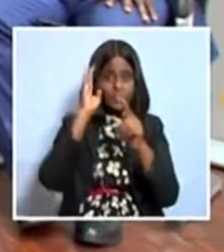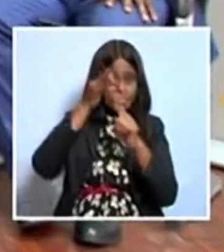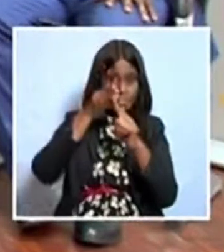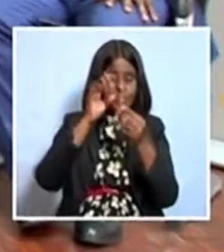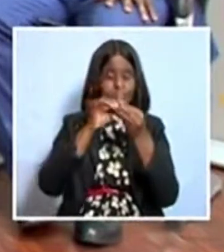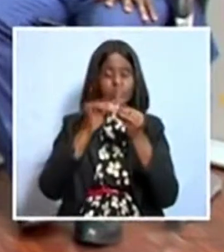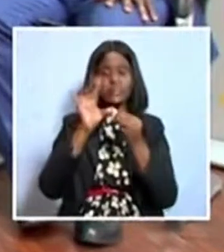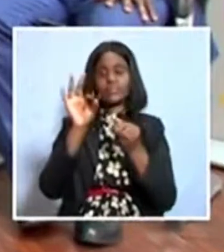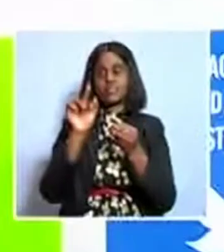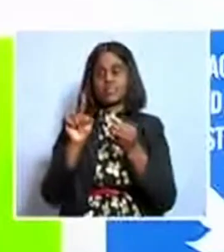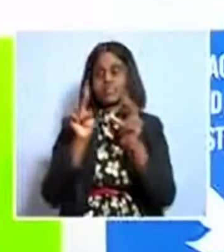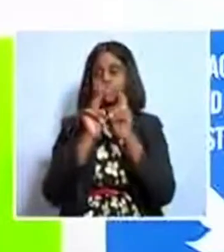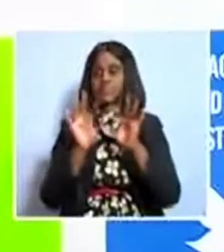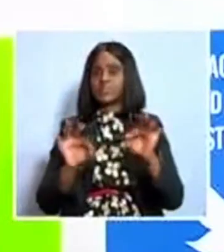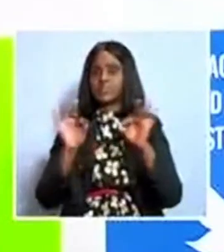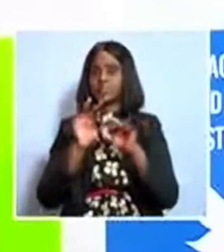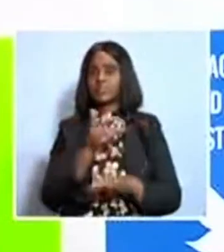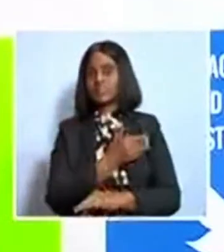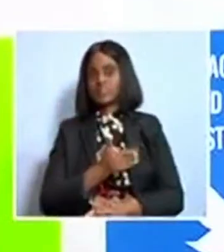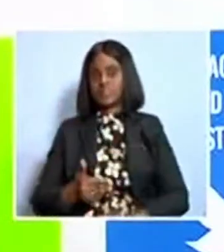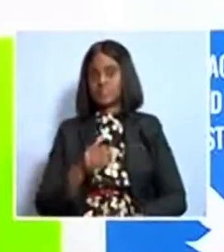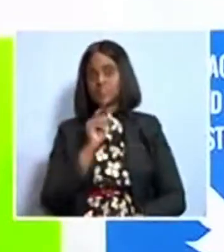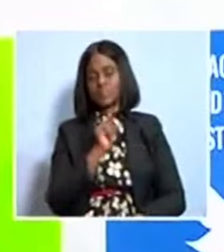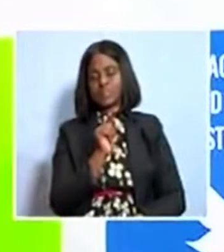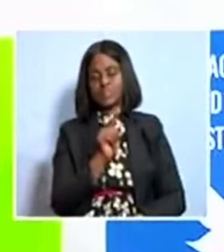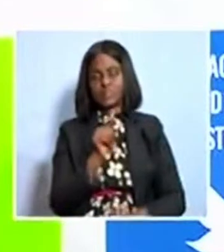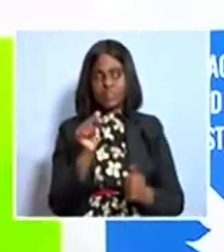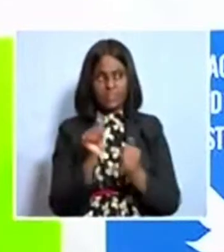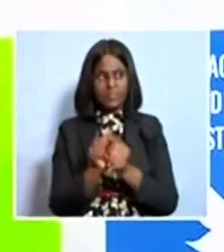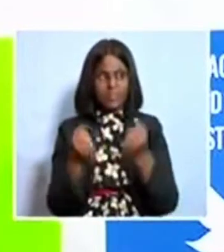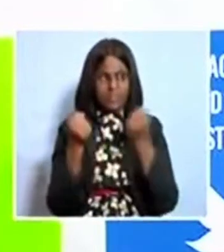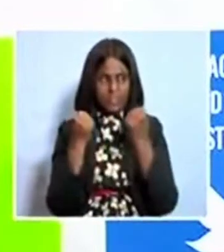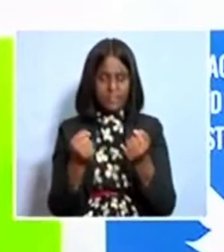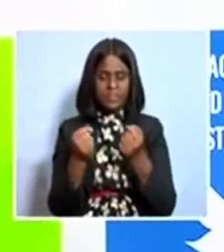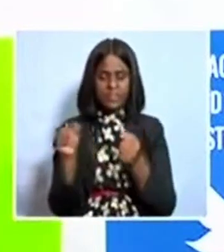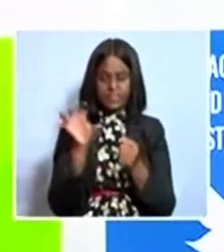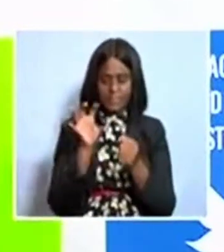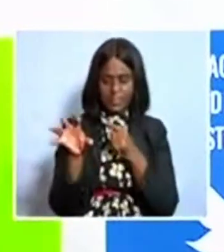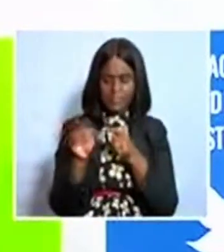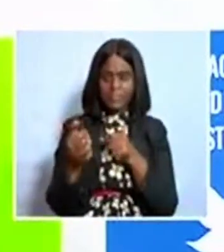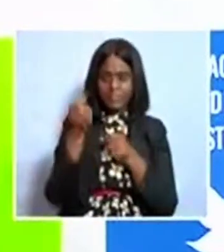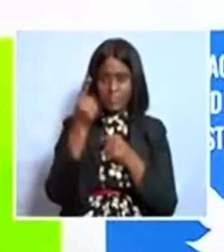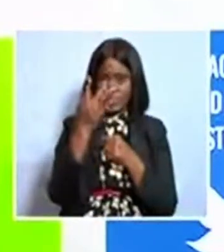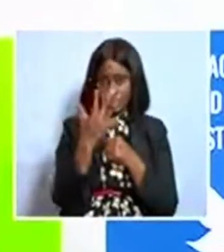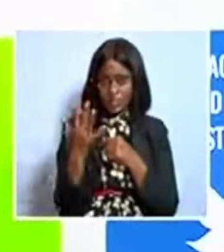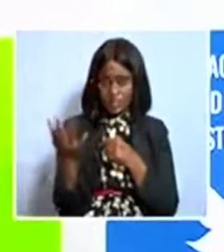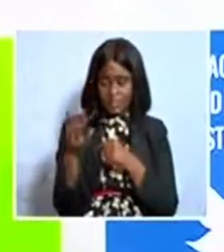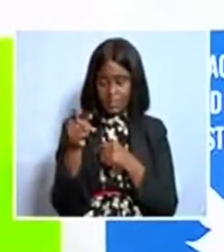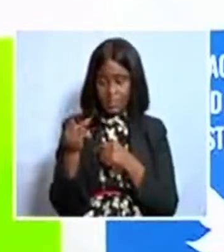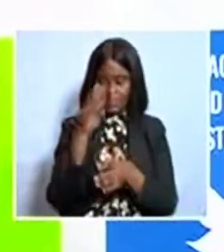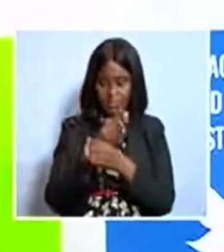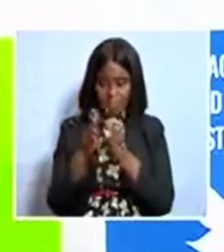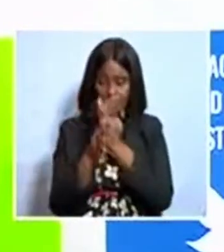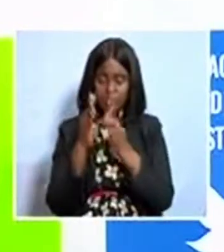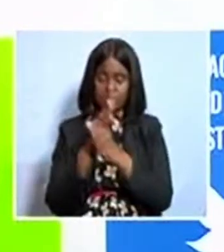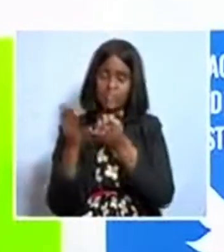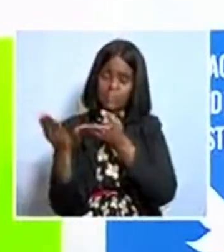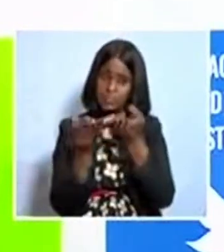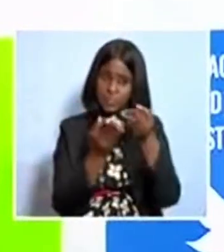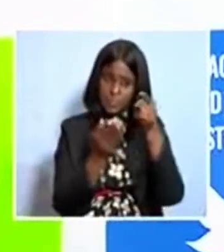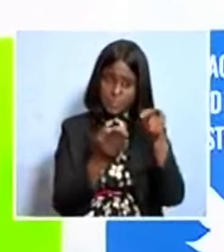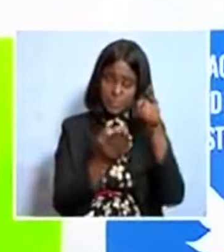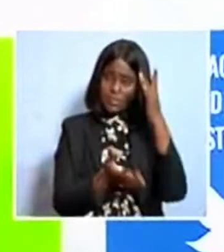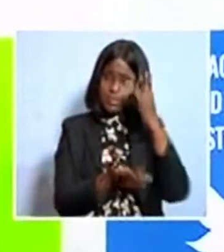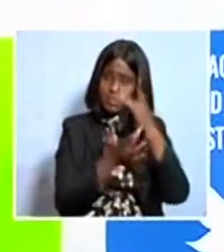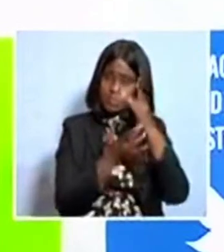really critical for us to crack that stability and resilience component, because it's one thing to take the infrastructure there. And the thing about